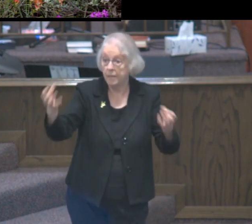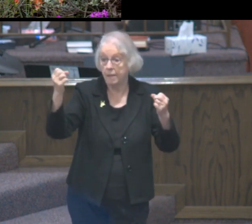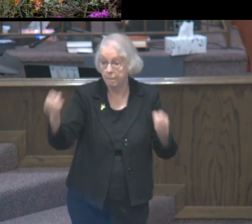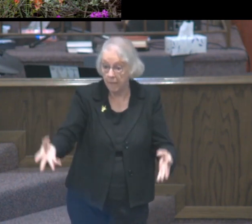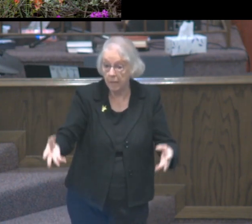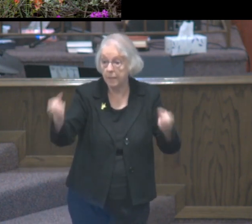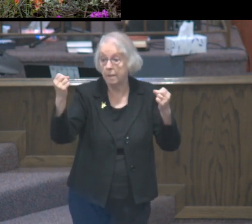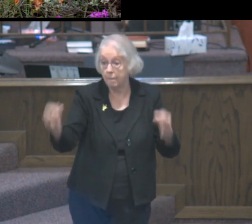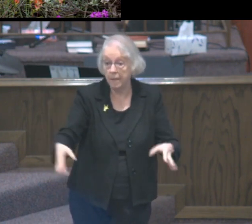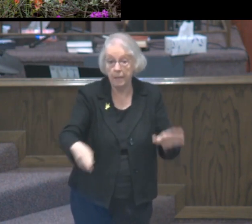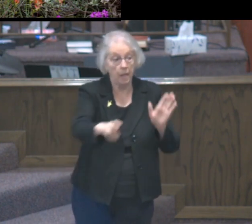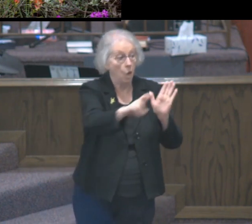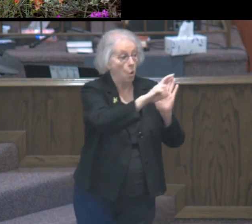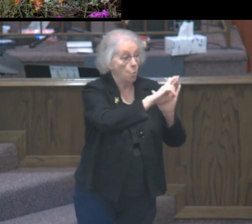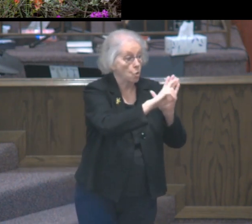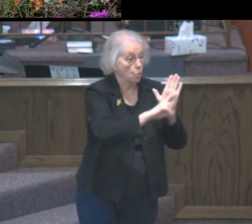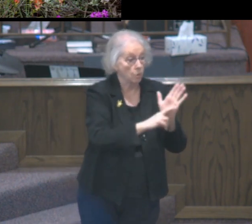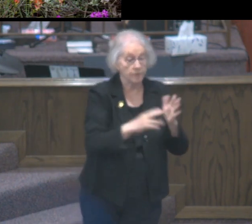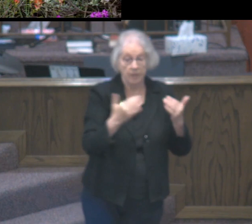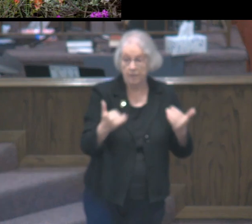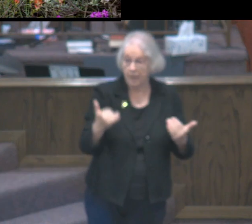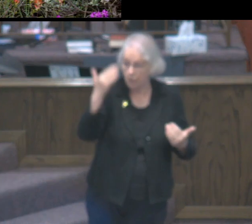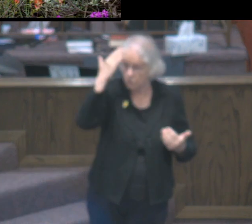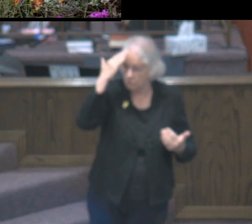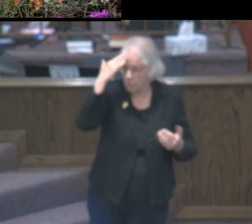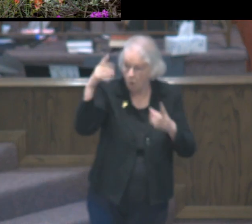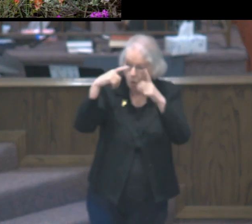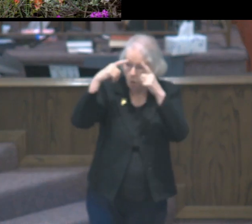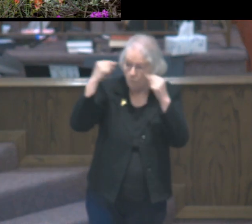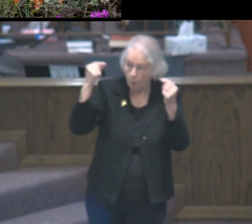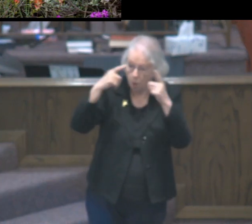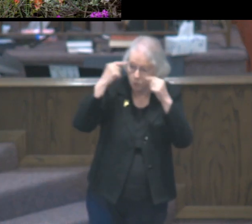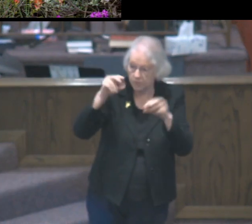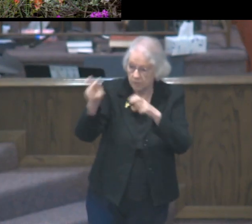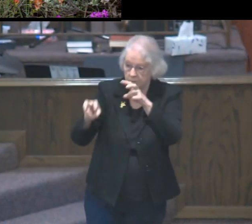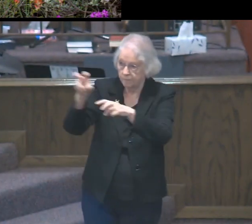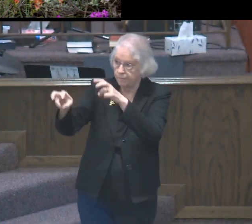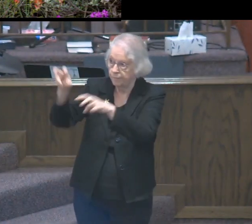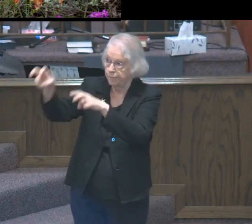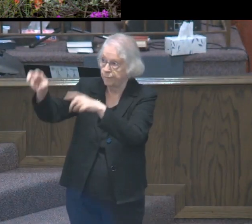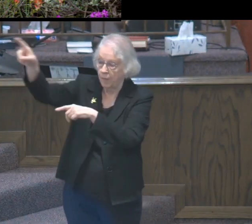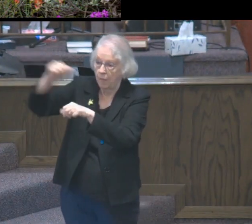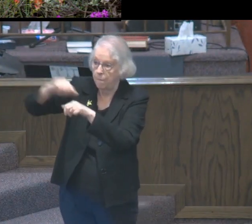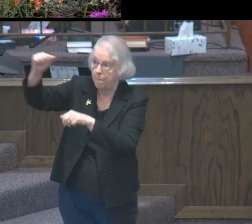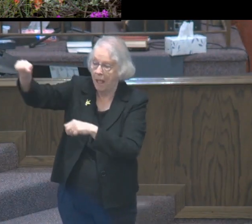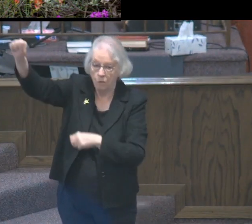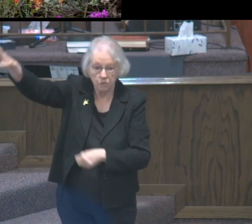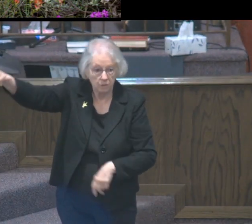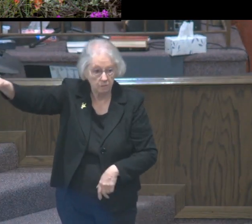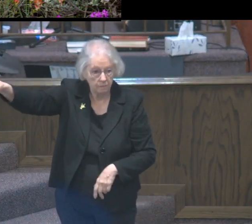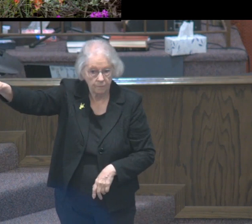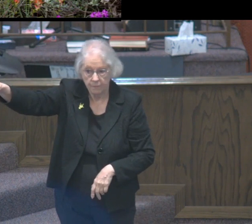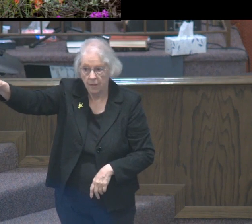conversation around the dinner table. Based on what? based on Jesus' words and